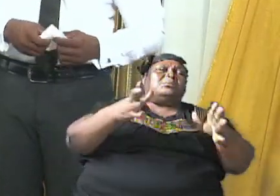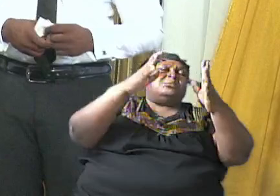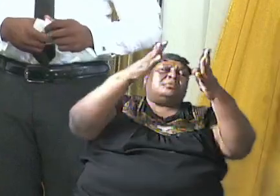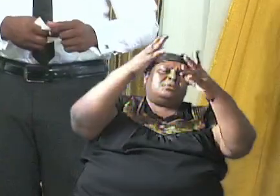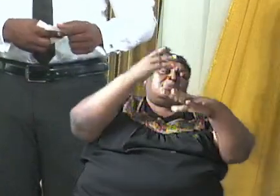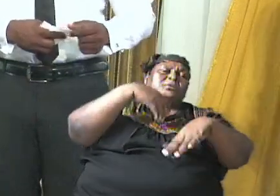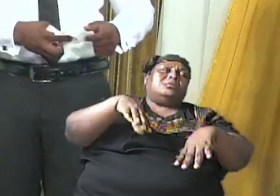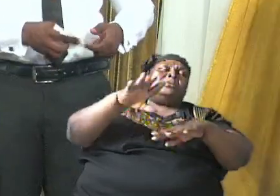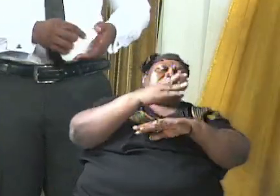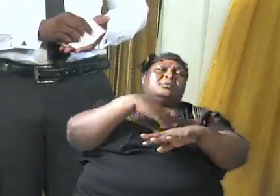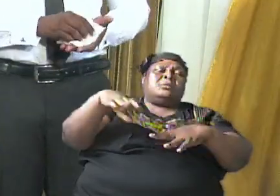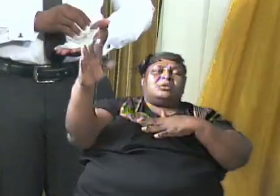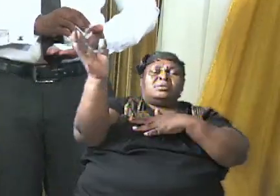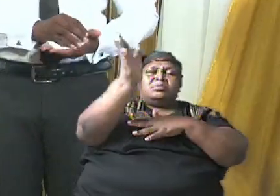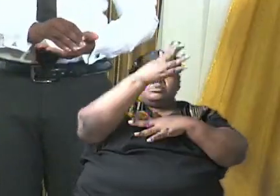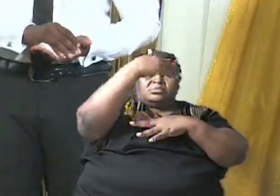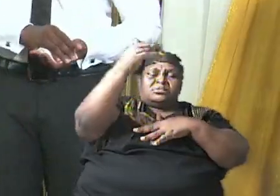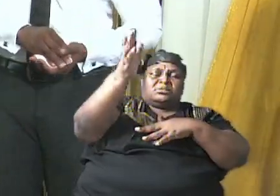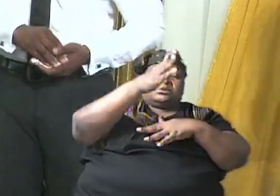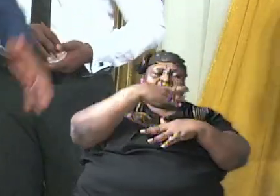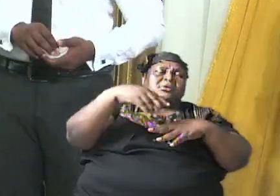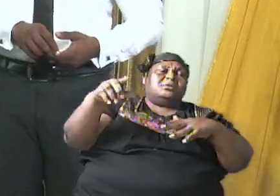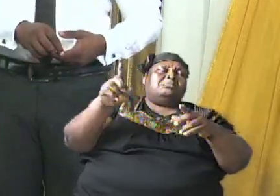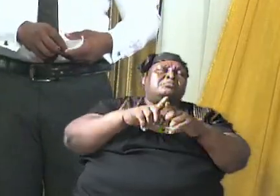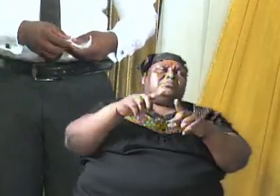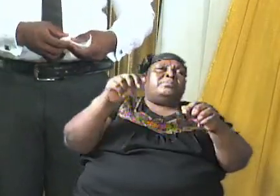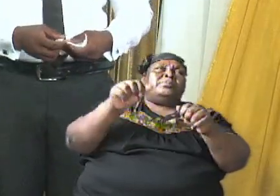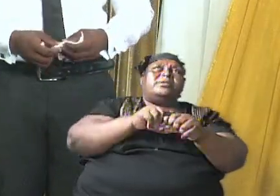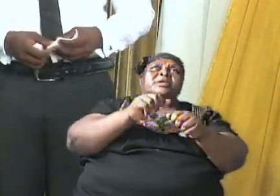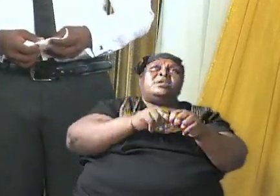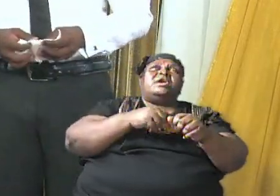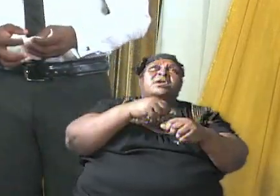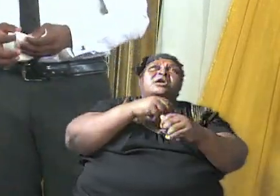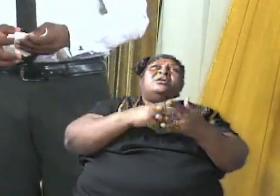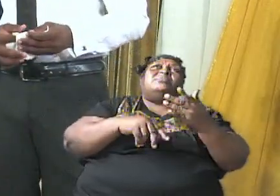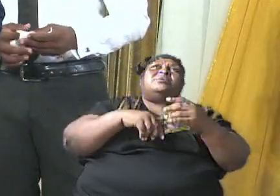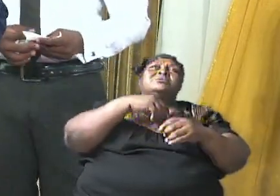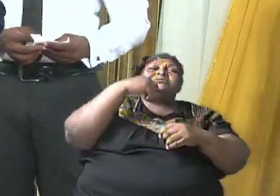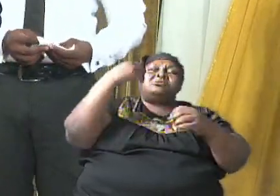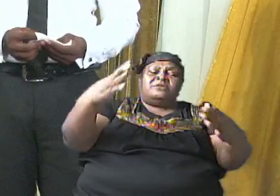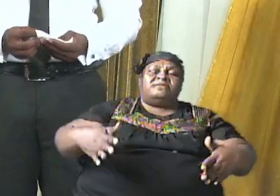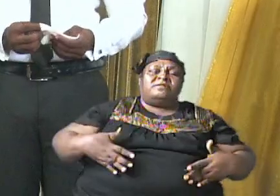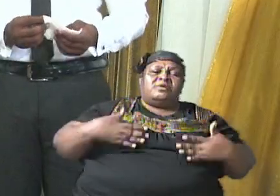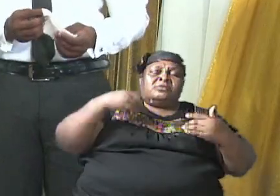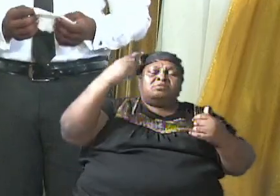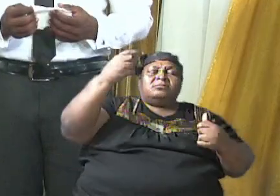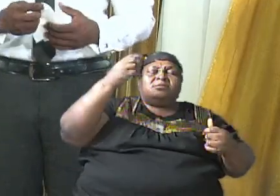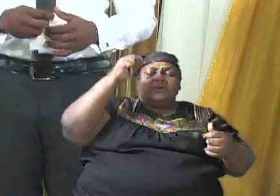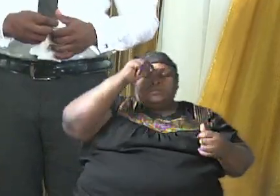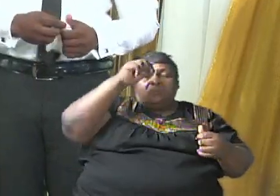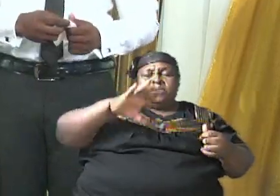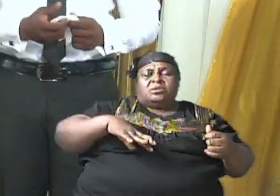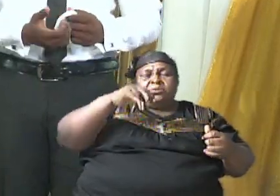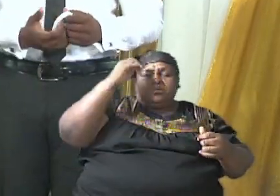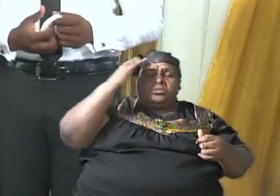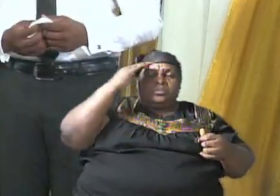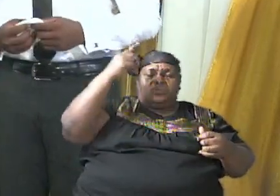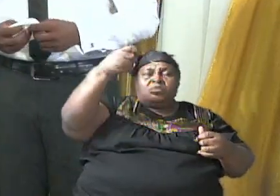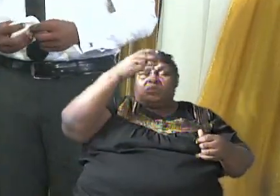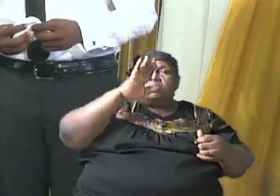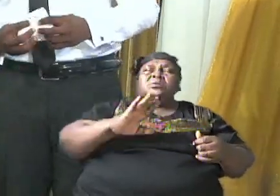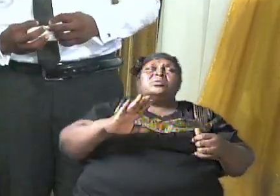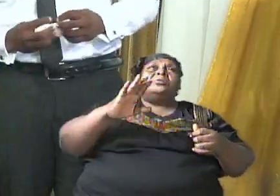in the atmosphere and every aspect of life. That men will know that you are a God who heal,